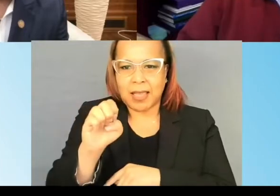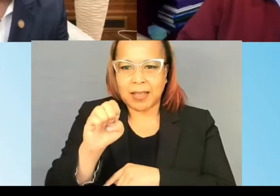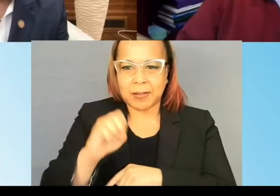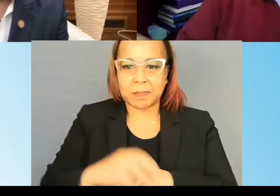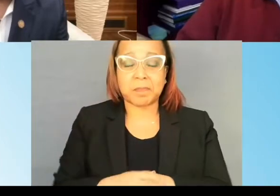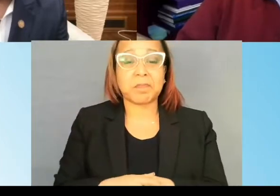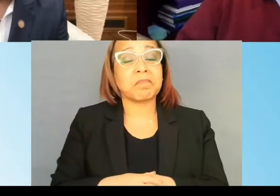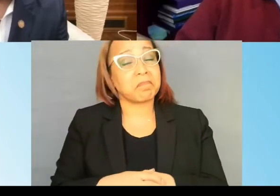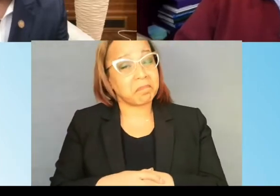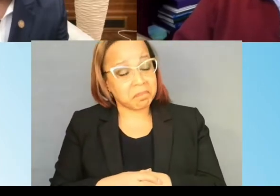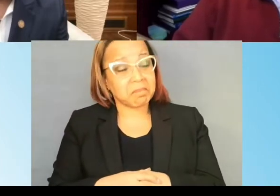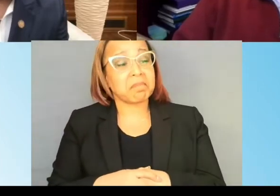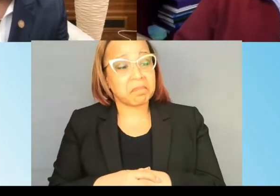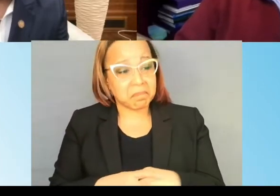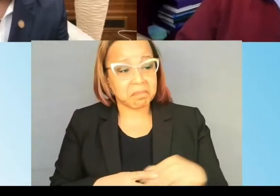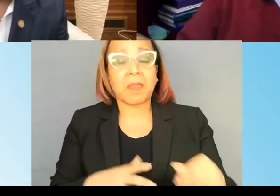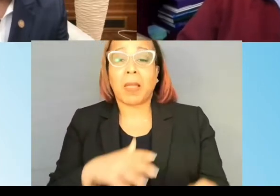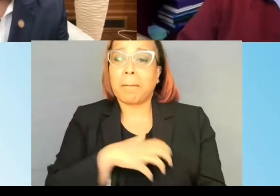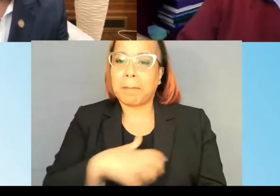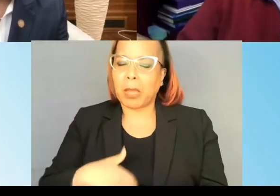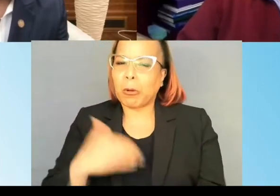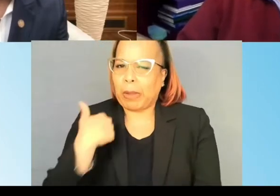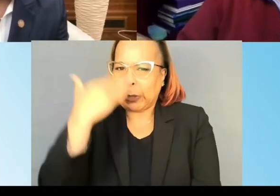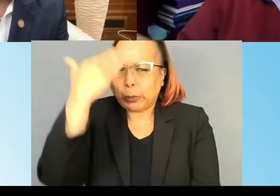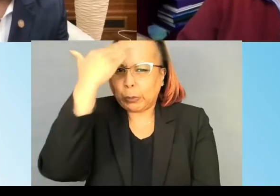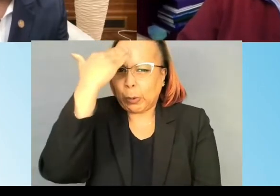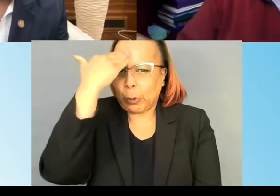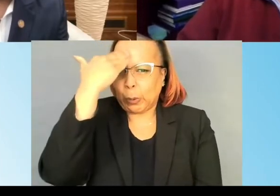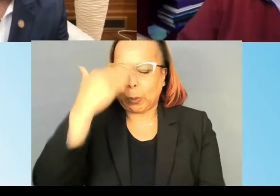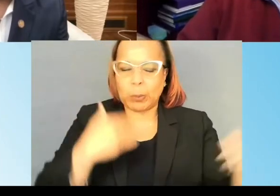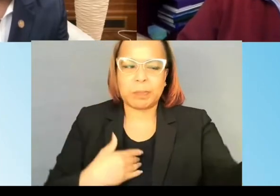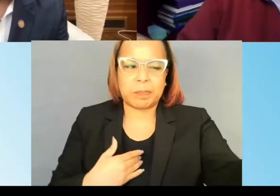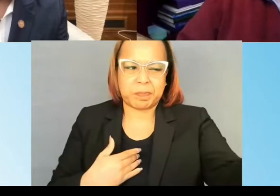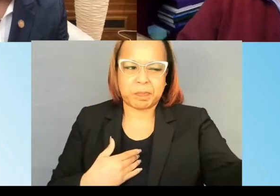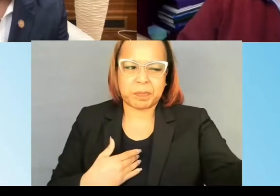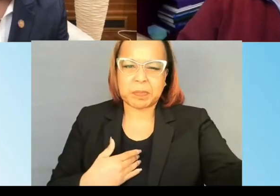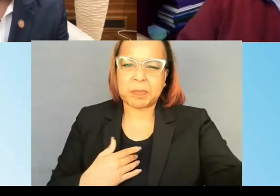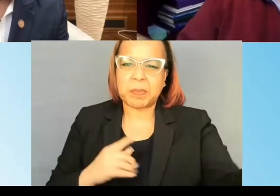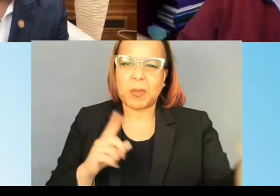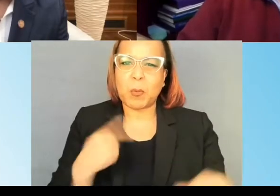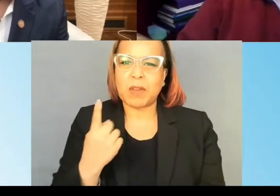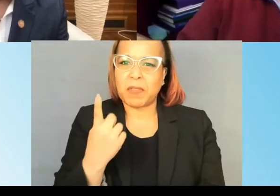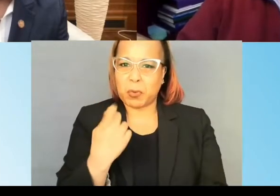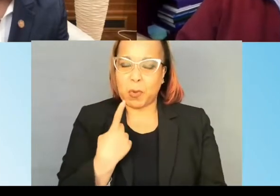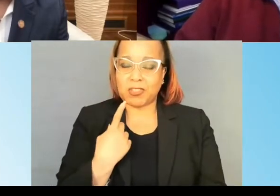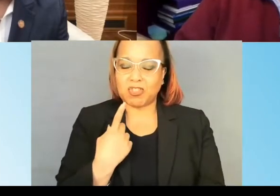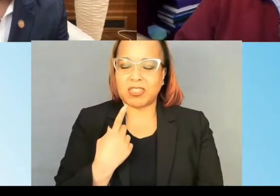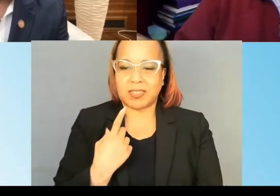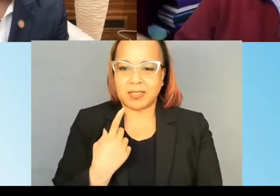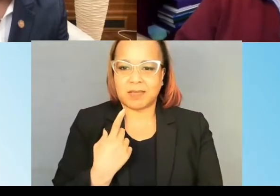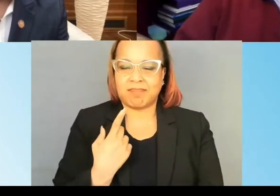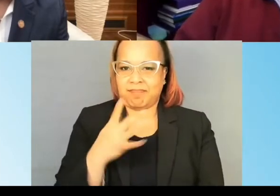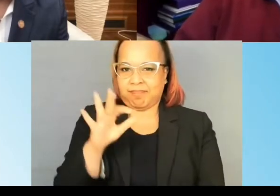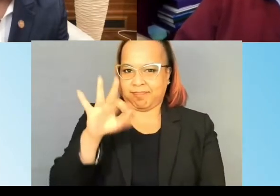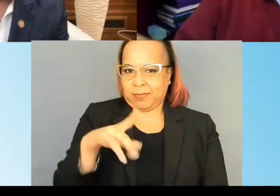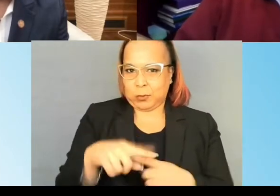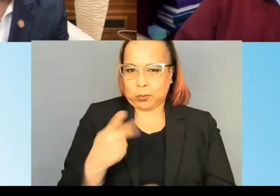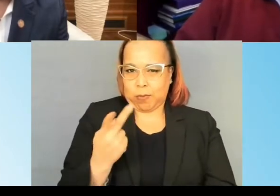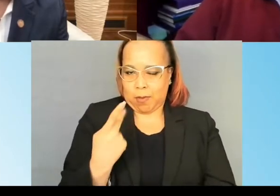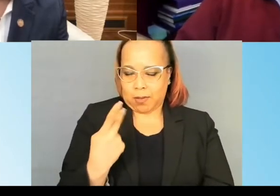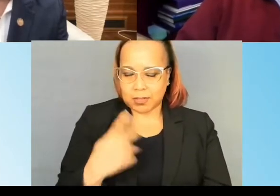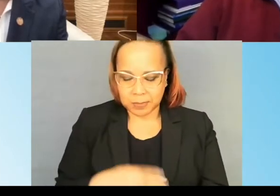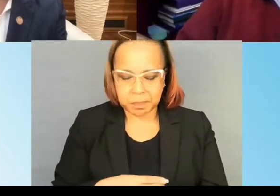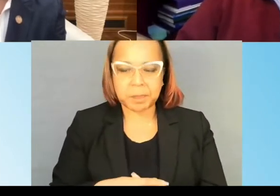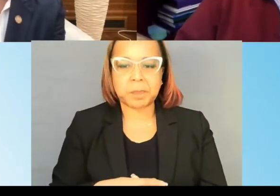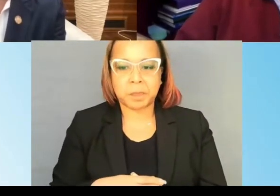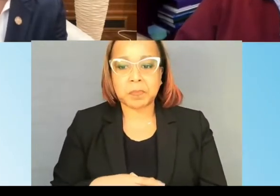Sure. So, Mayor, I know one of the questions that was posed to us was